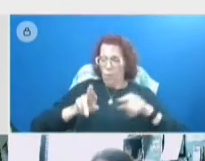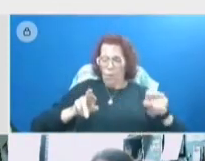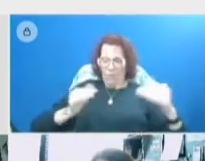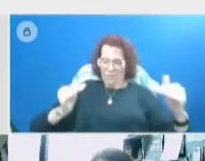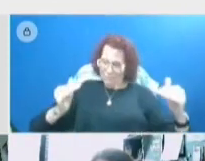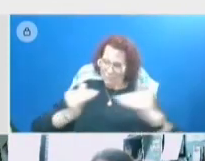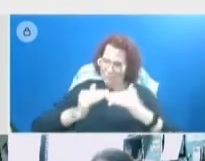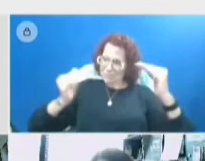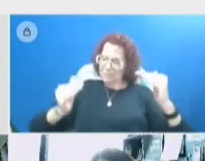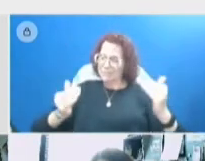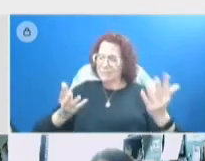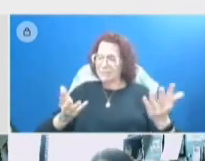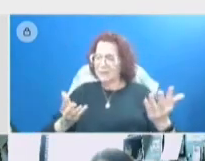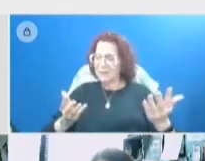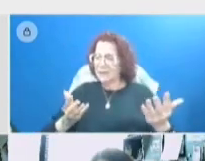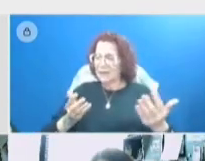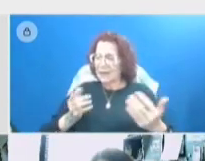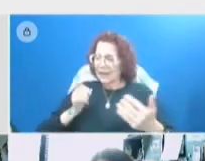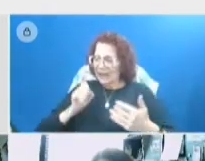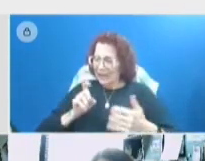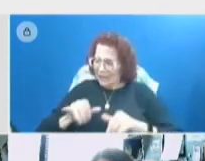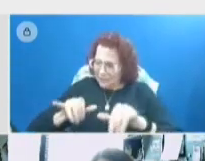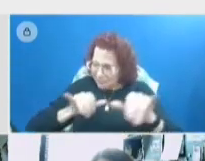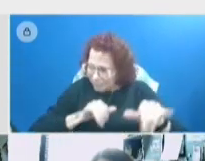and uniform